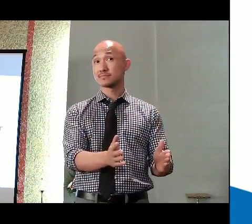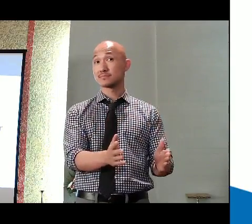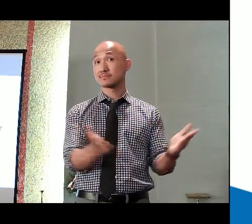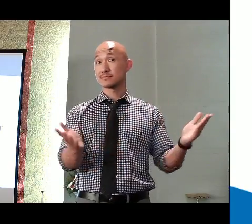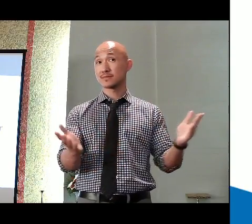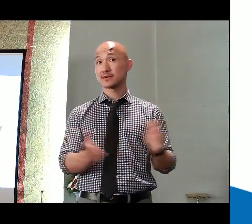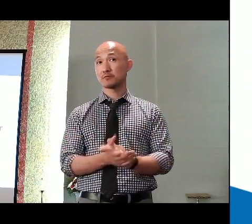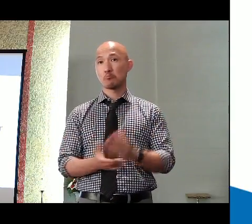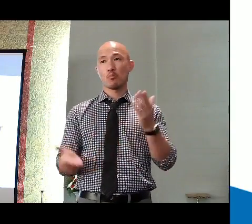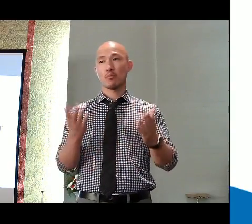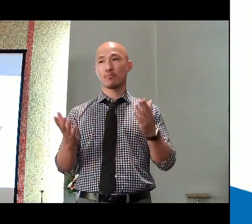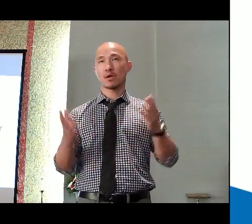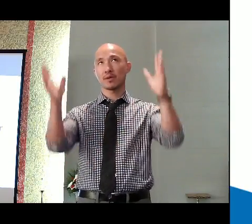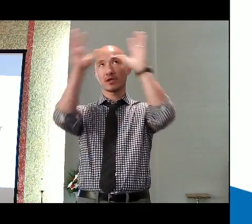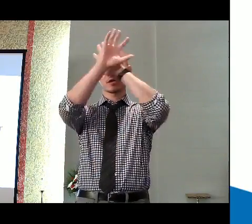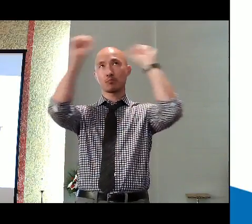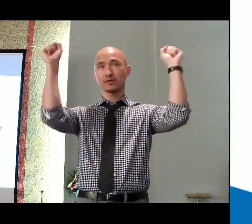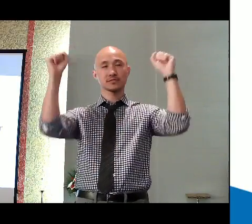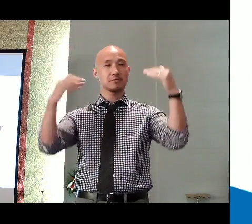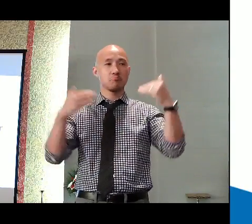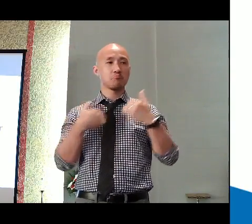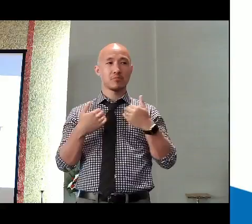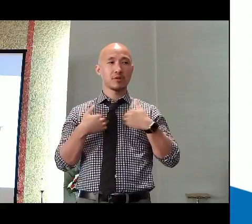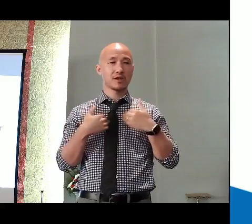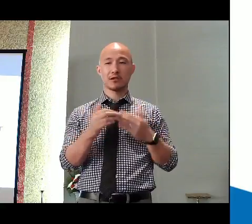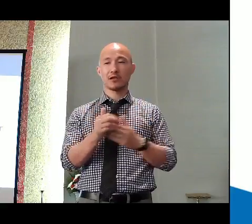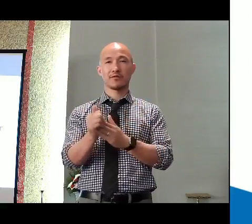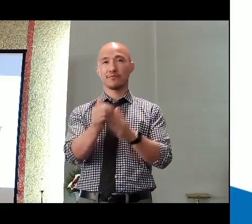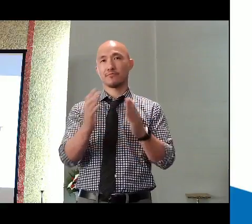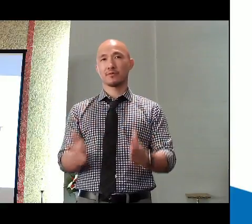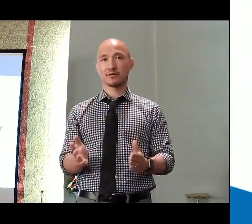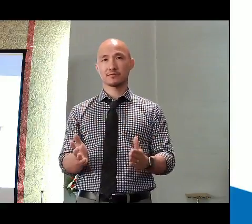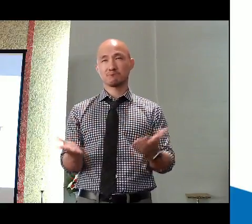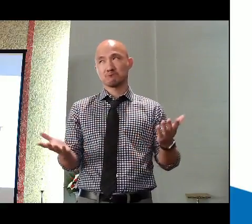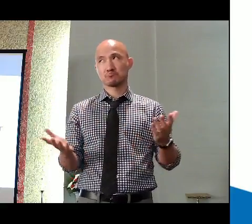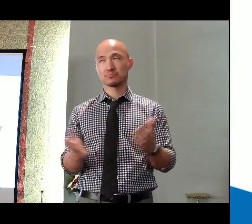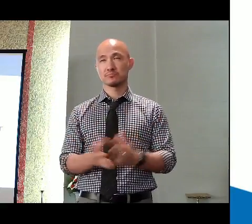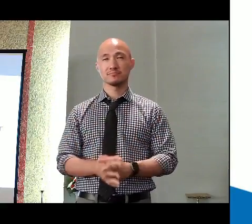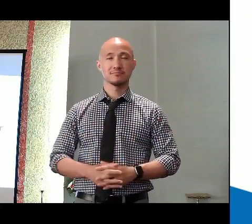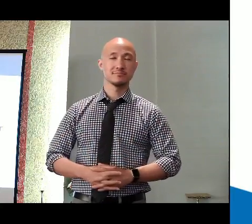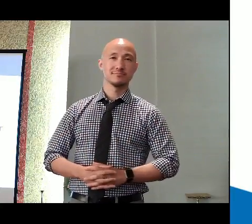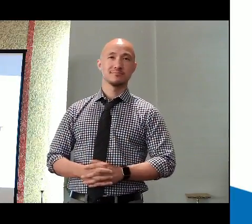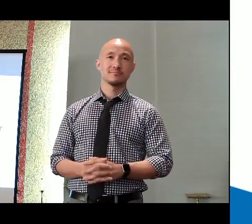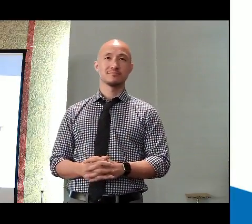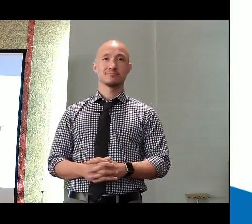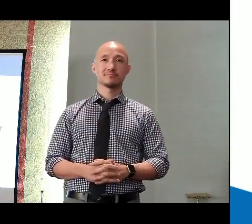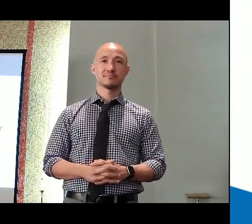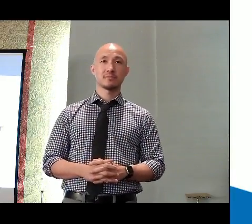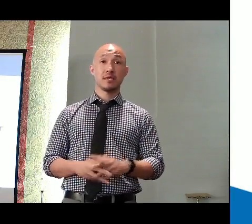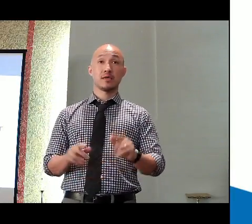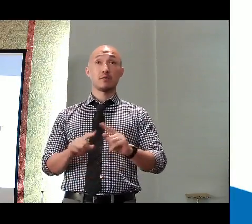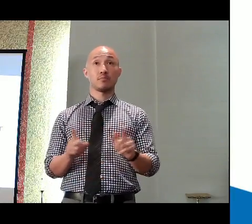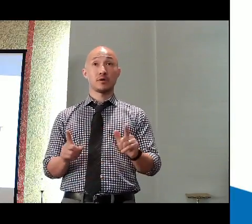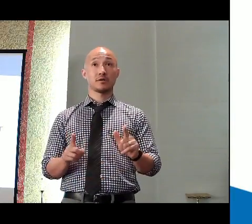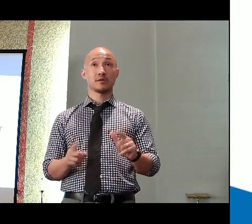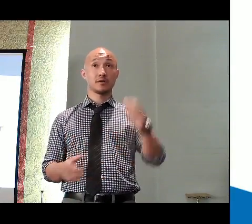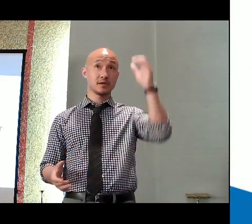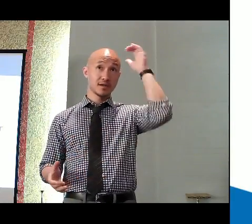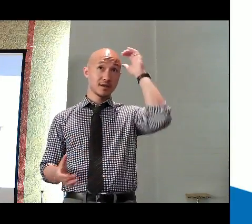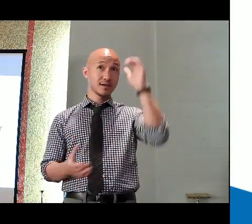know. Well, yeah, he answers to God, doesn't he? And that is scary. But husbands,